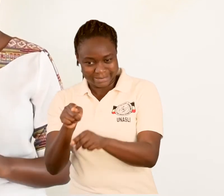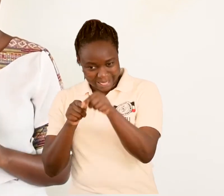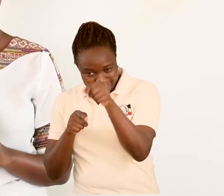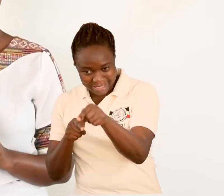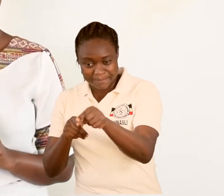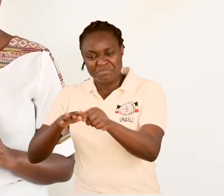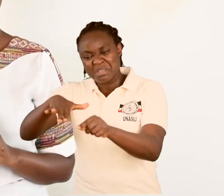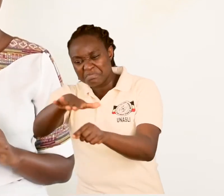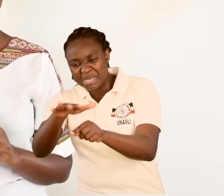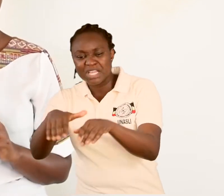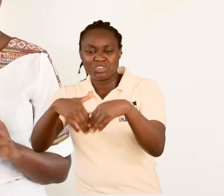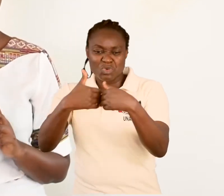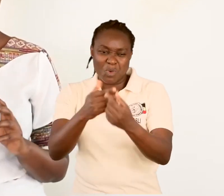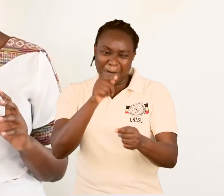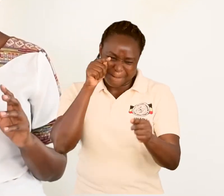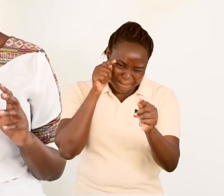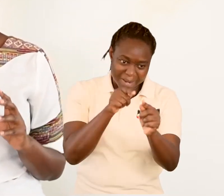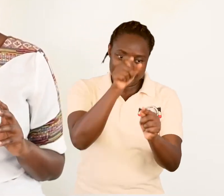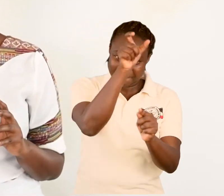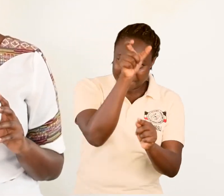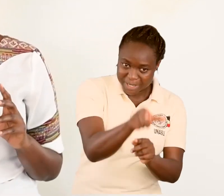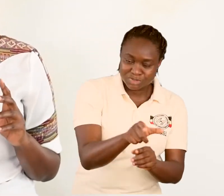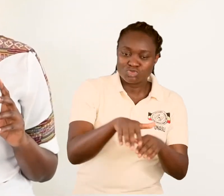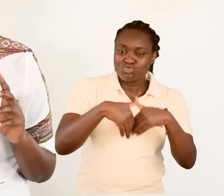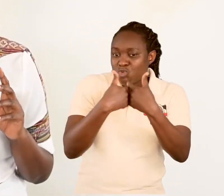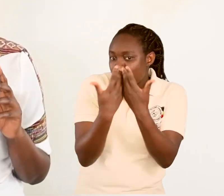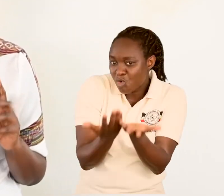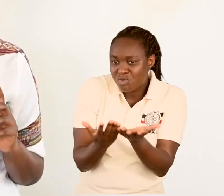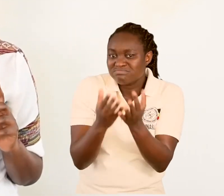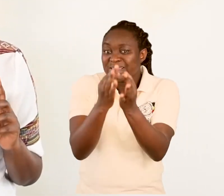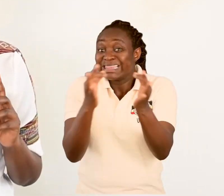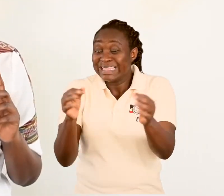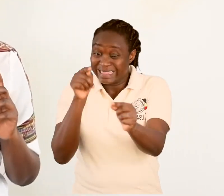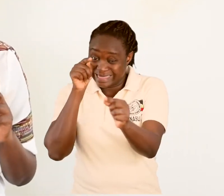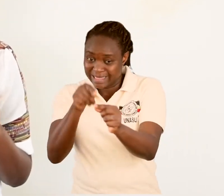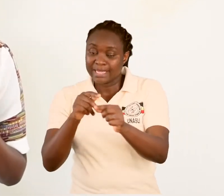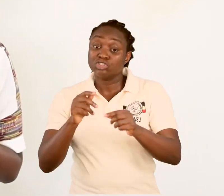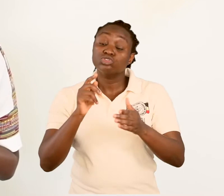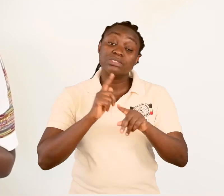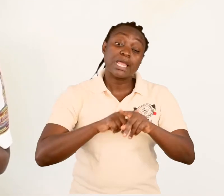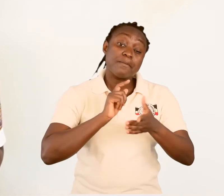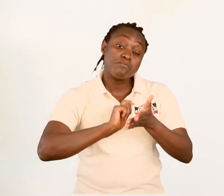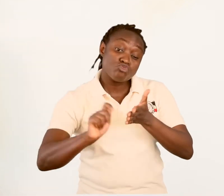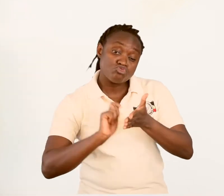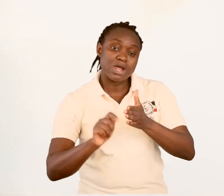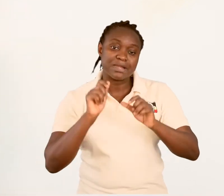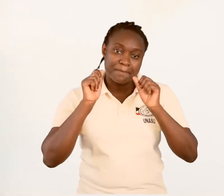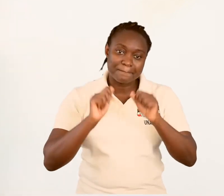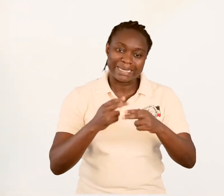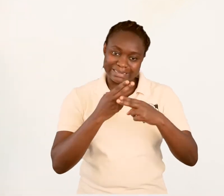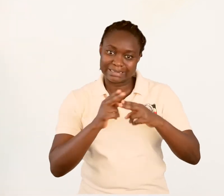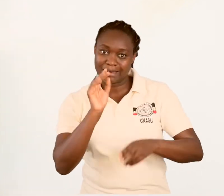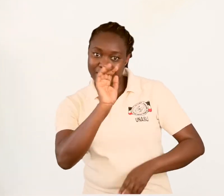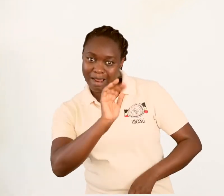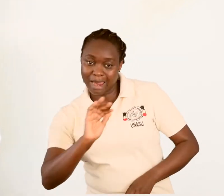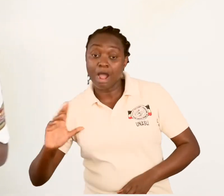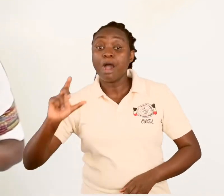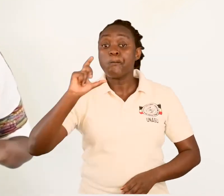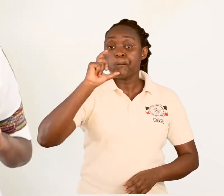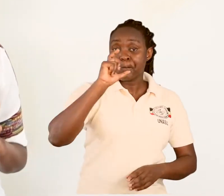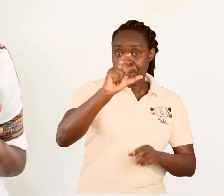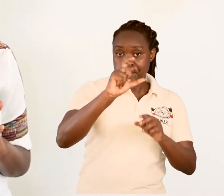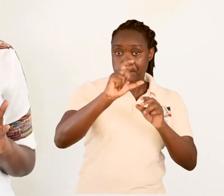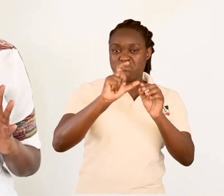a thing. Therefore, it begins with a capital letter. So our exercise now